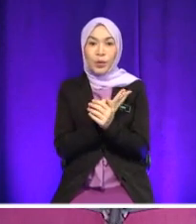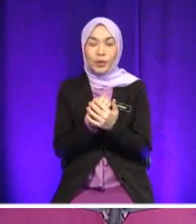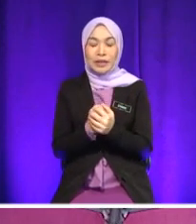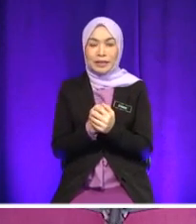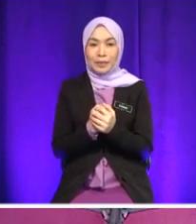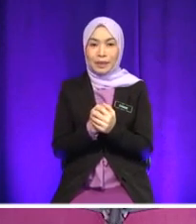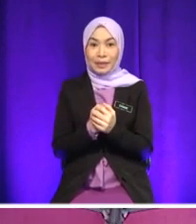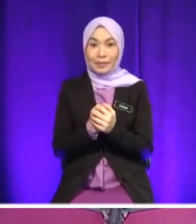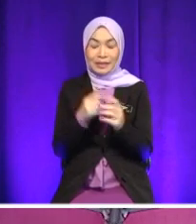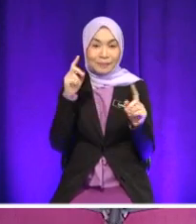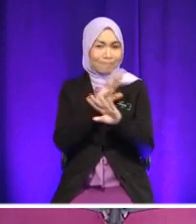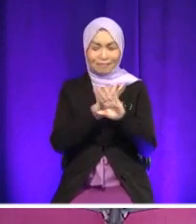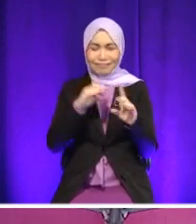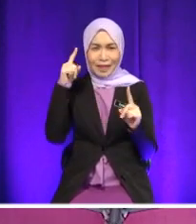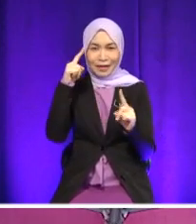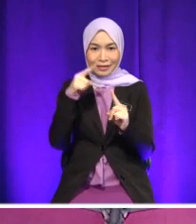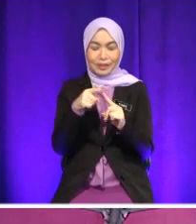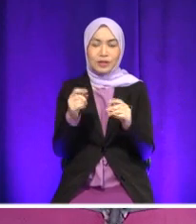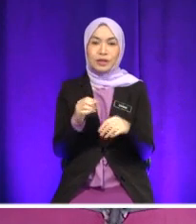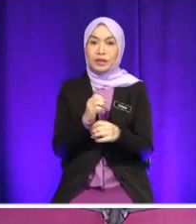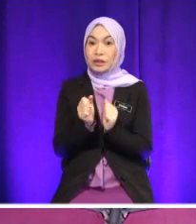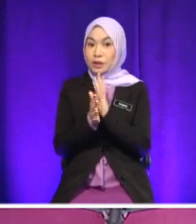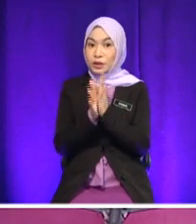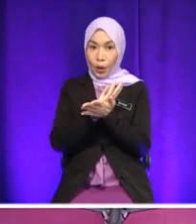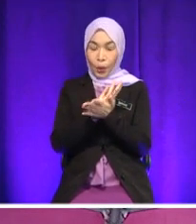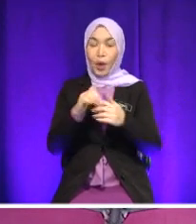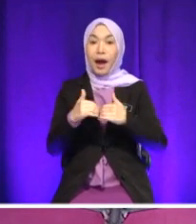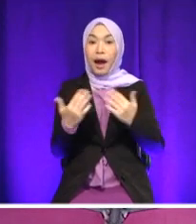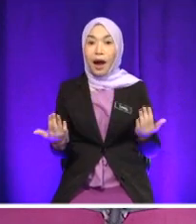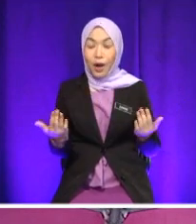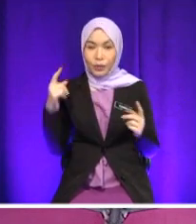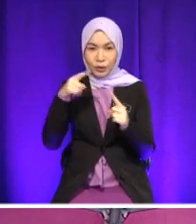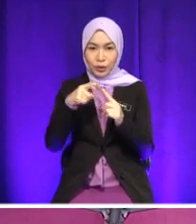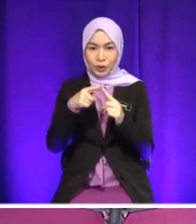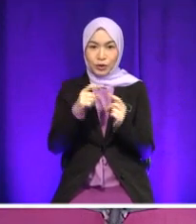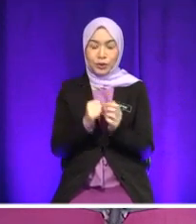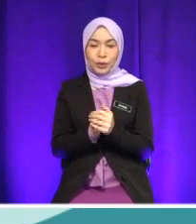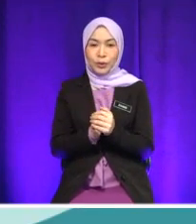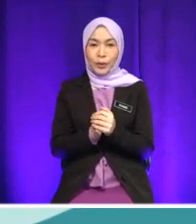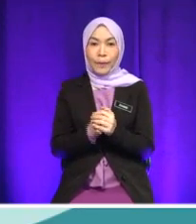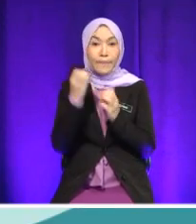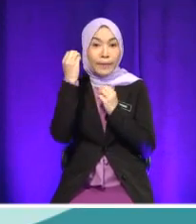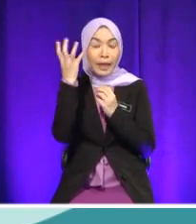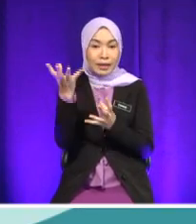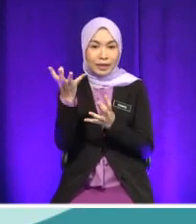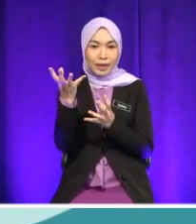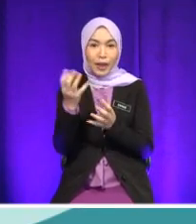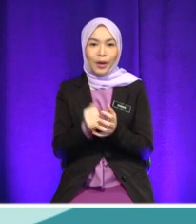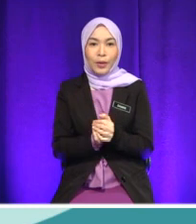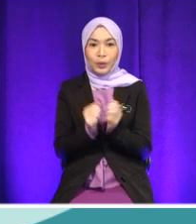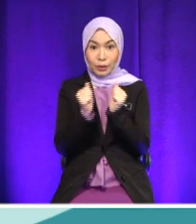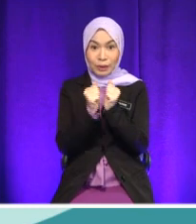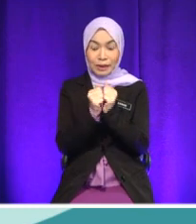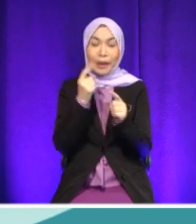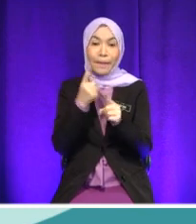your friends, right? Okay, so let's see. We have a language bank here. We have some of the words or phrases that you can